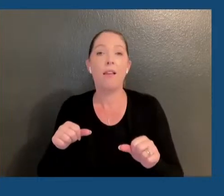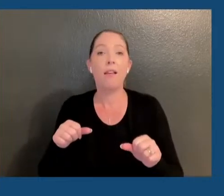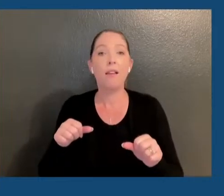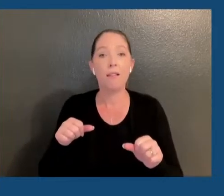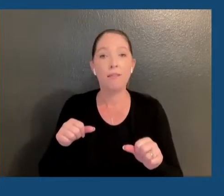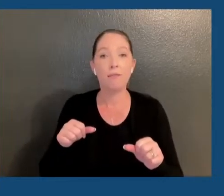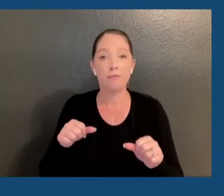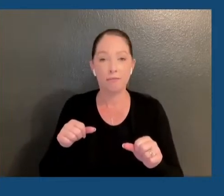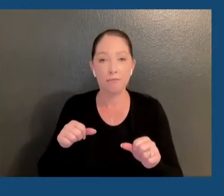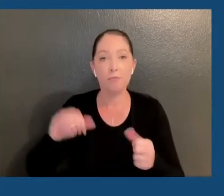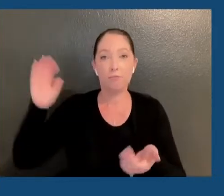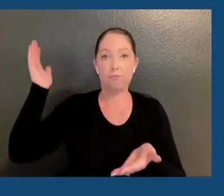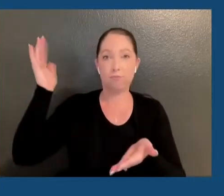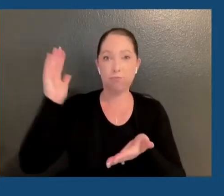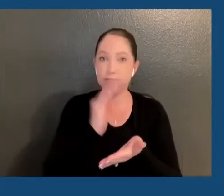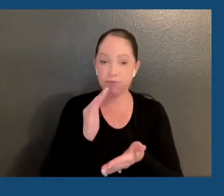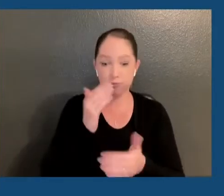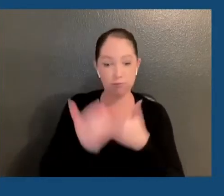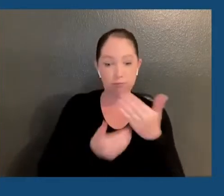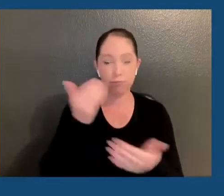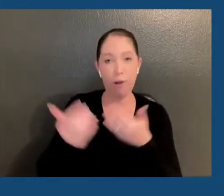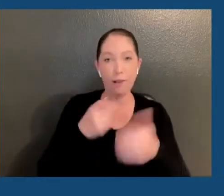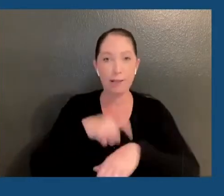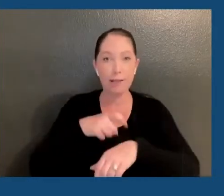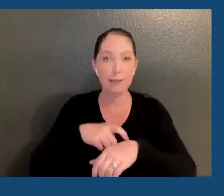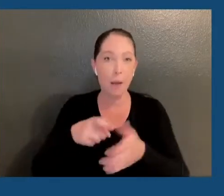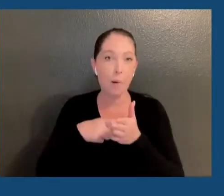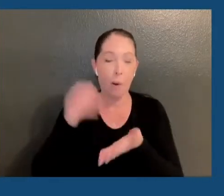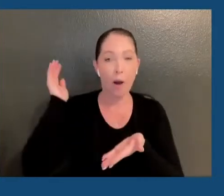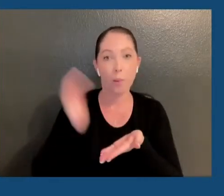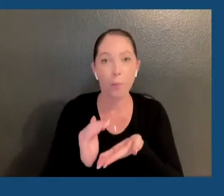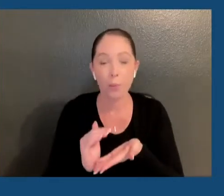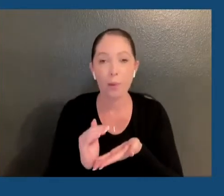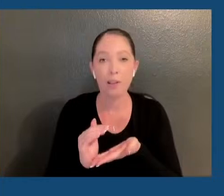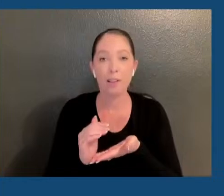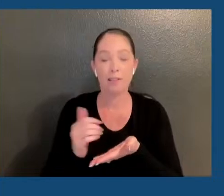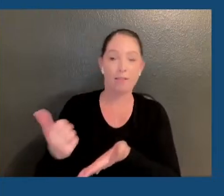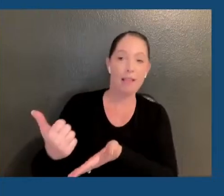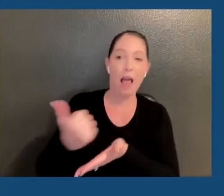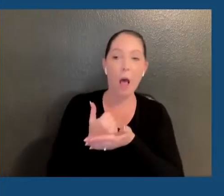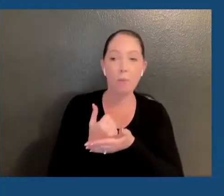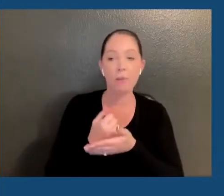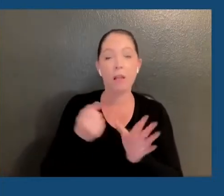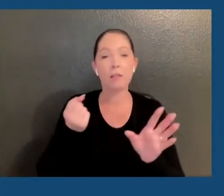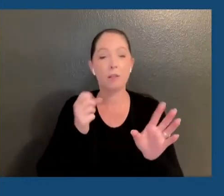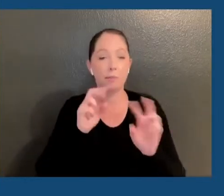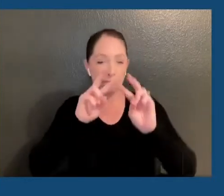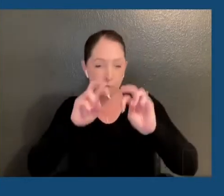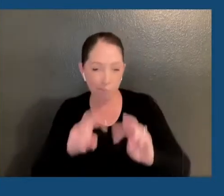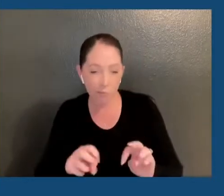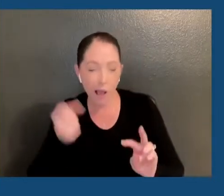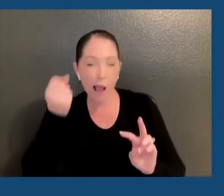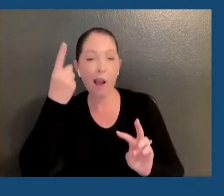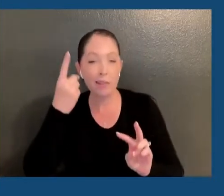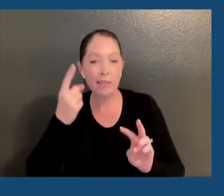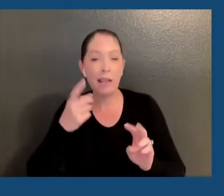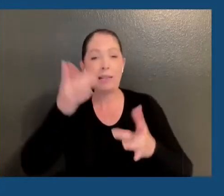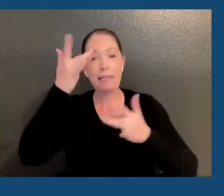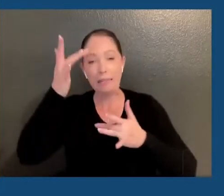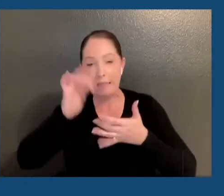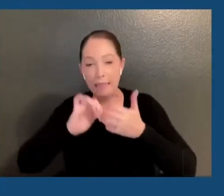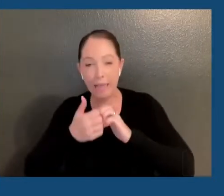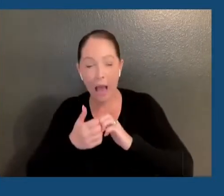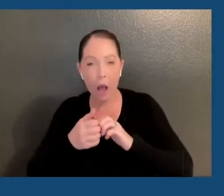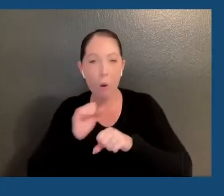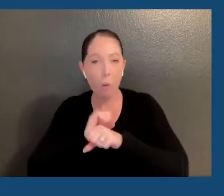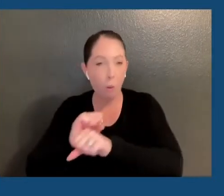significantly accelerate this process. So this helps us provide insights into disease mechanisms, also